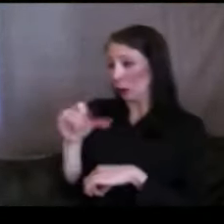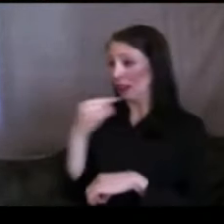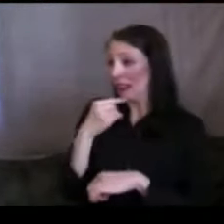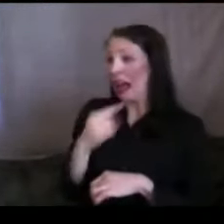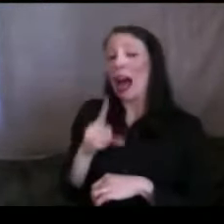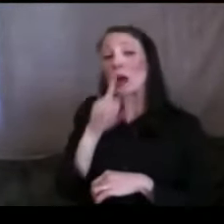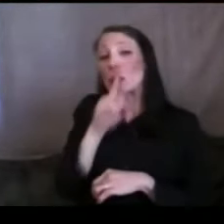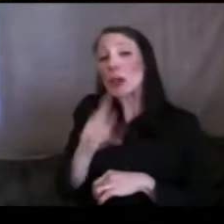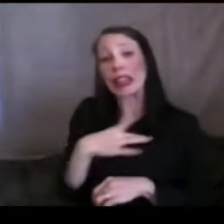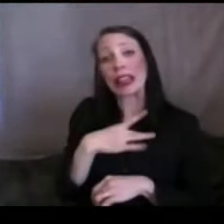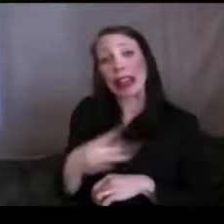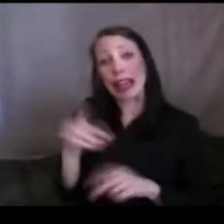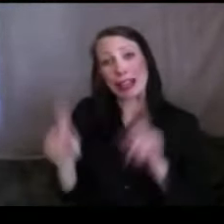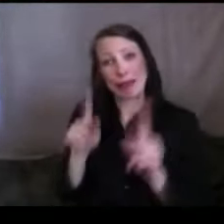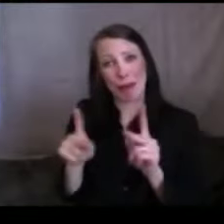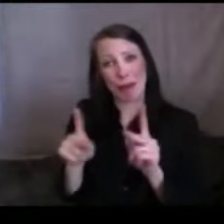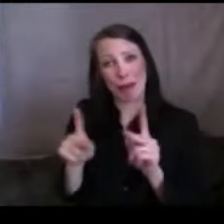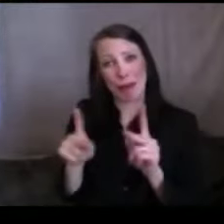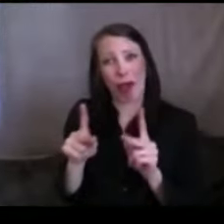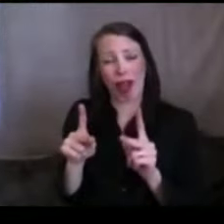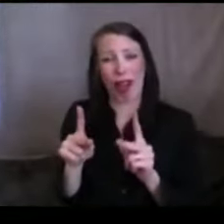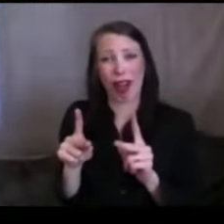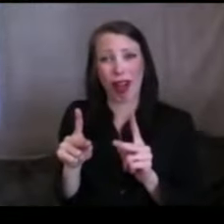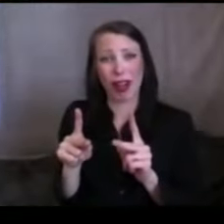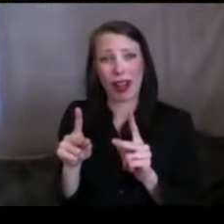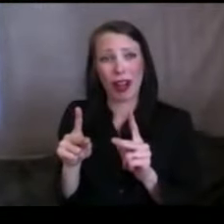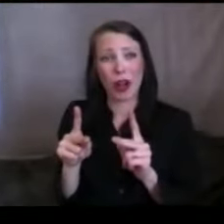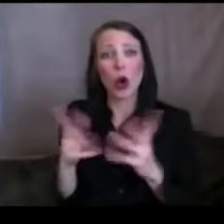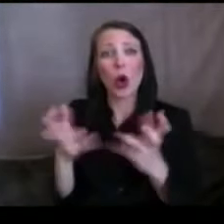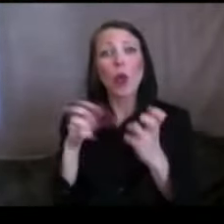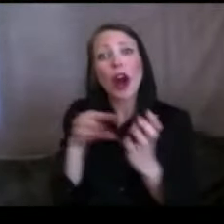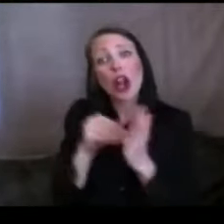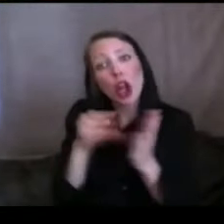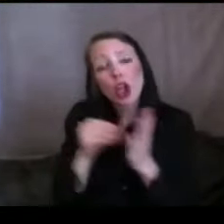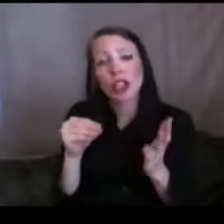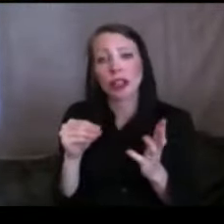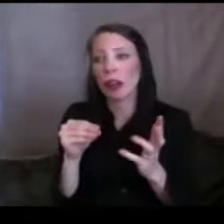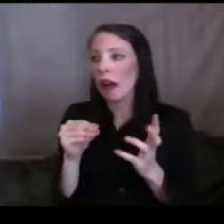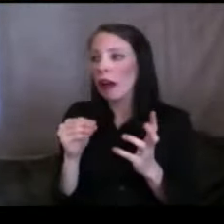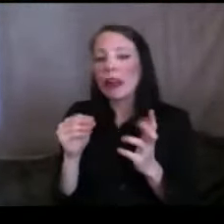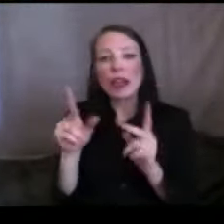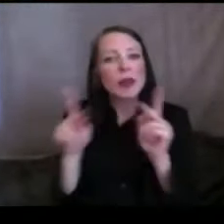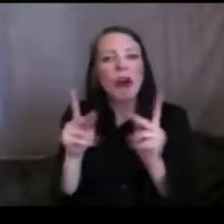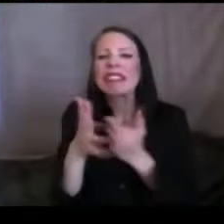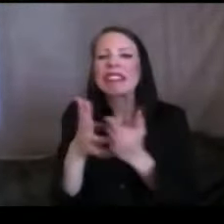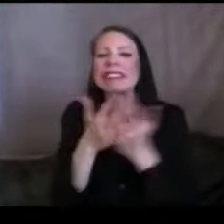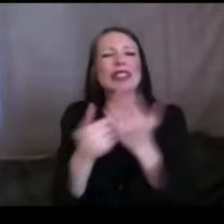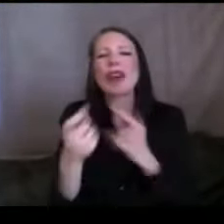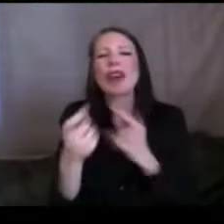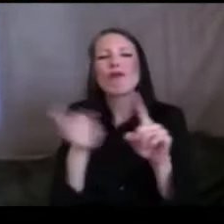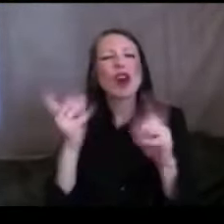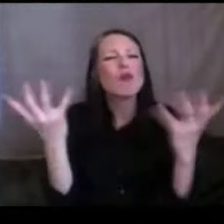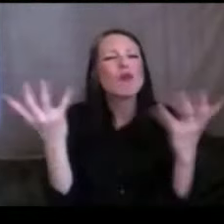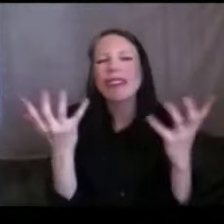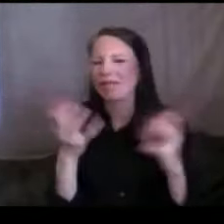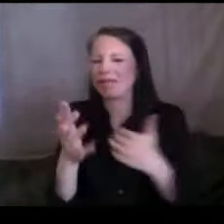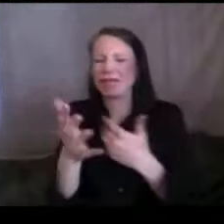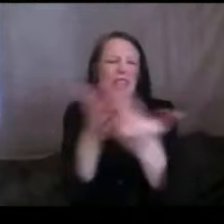like people that want to learn. I like people that, doesn't matter where you come from, what your background